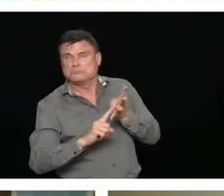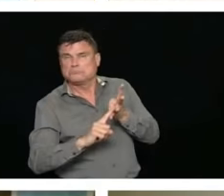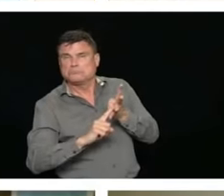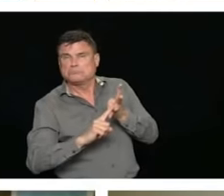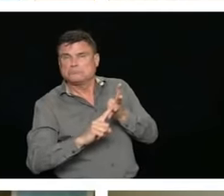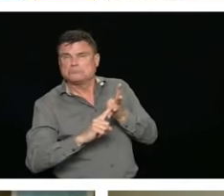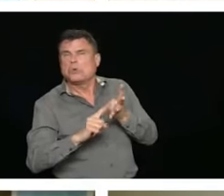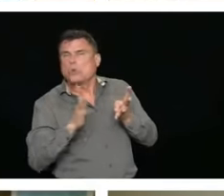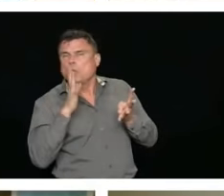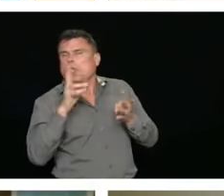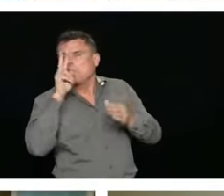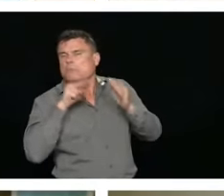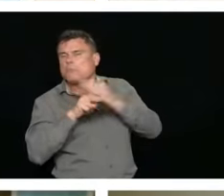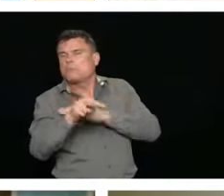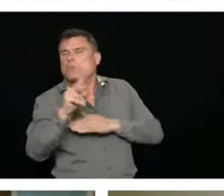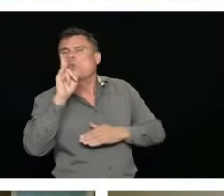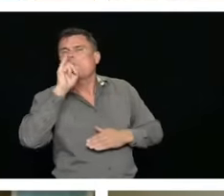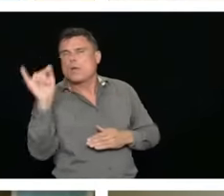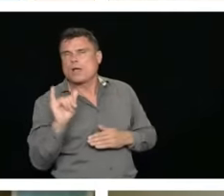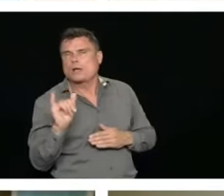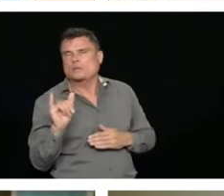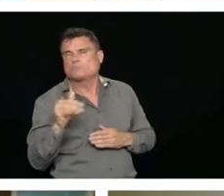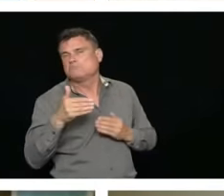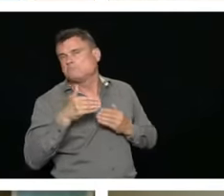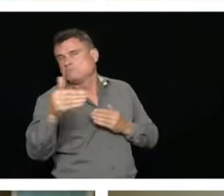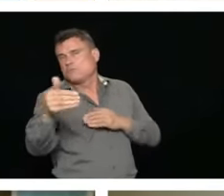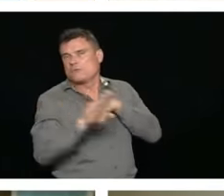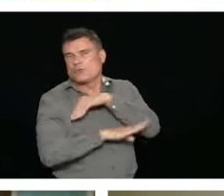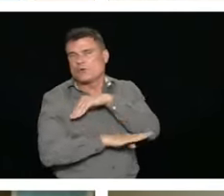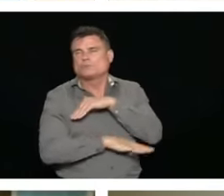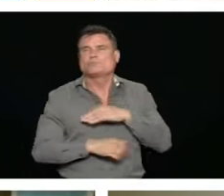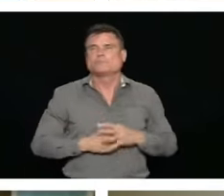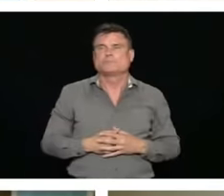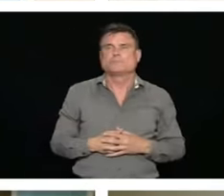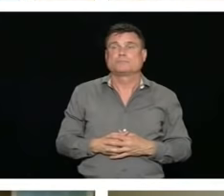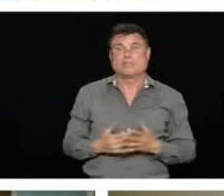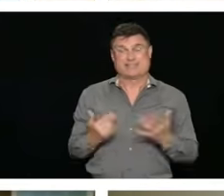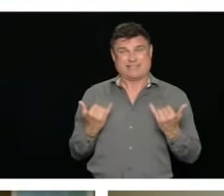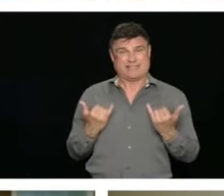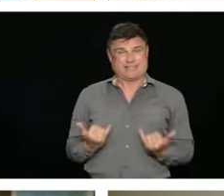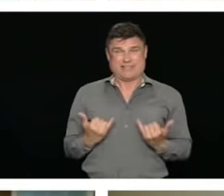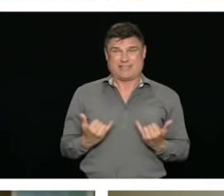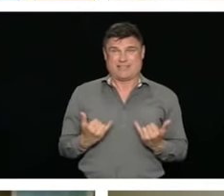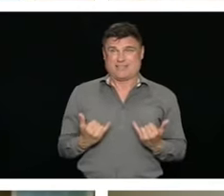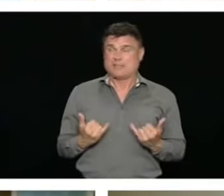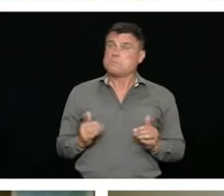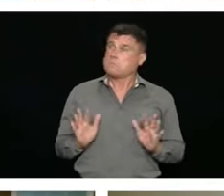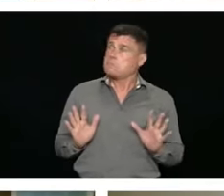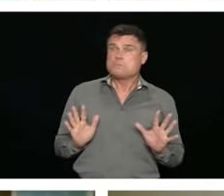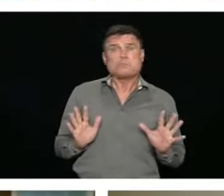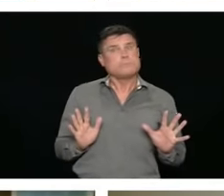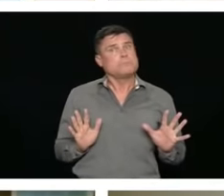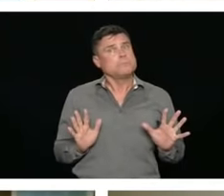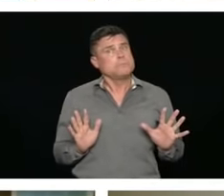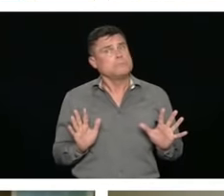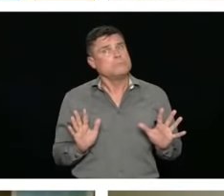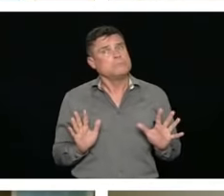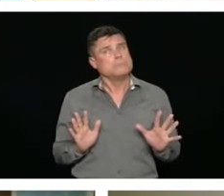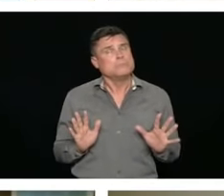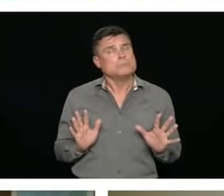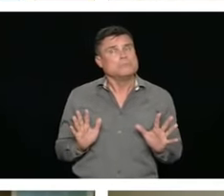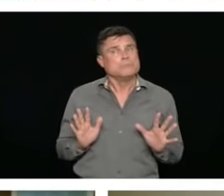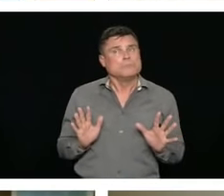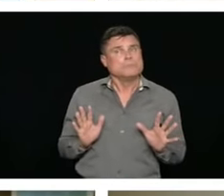previously, is that's where we're at right now. We can do that safely under the guidance of professional health experts. We may have